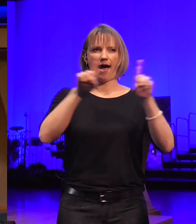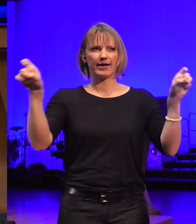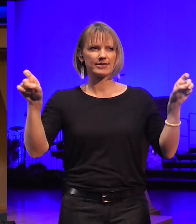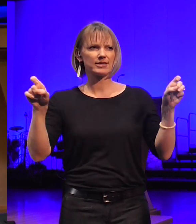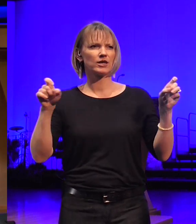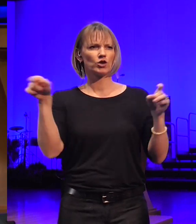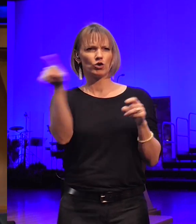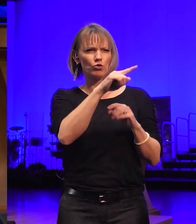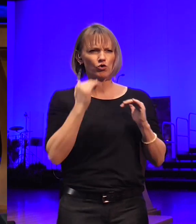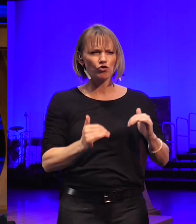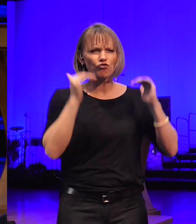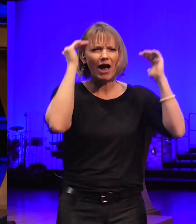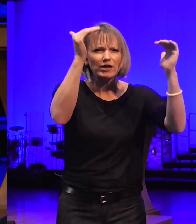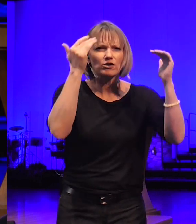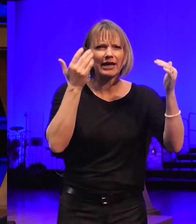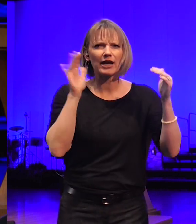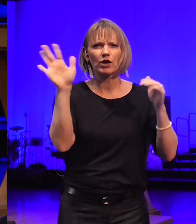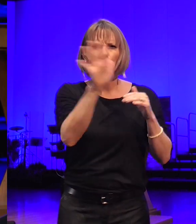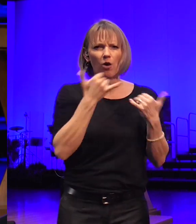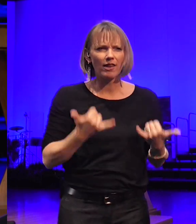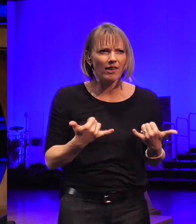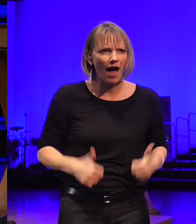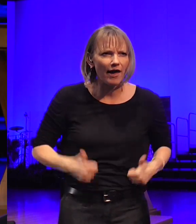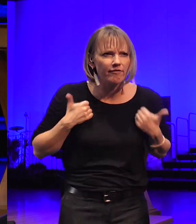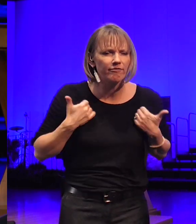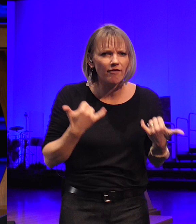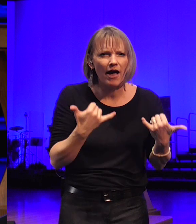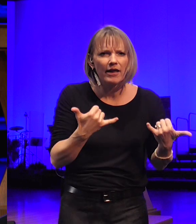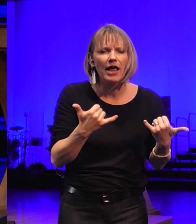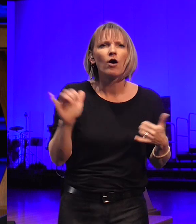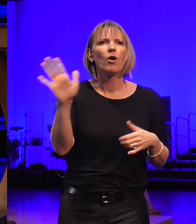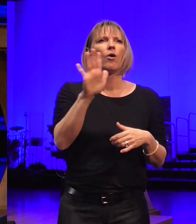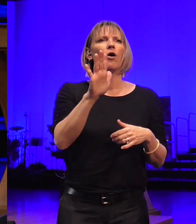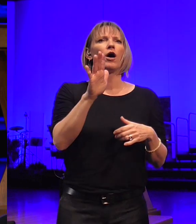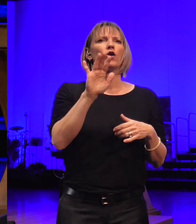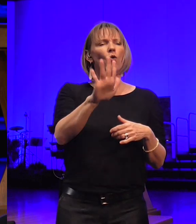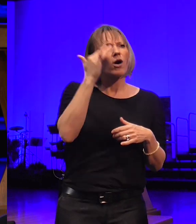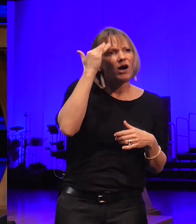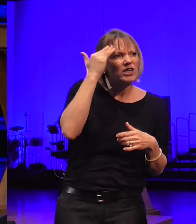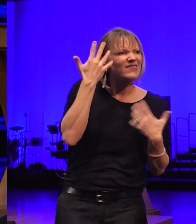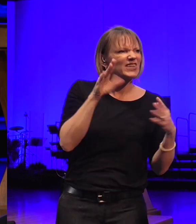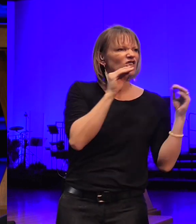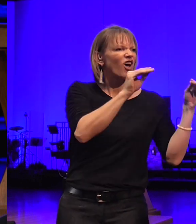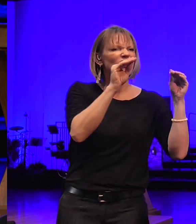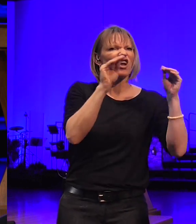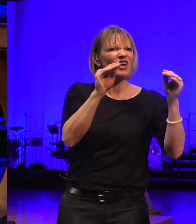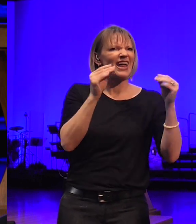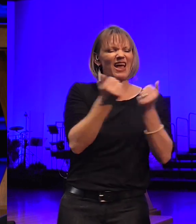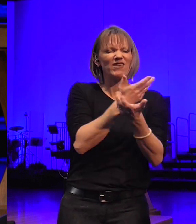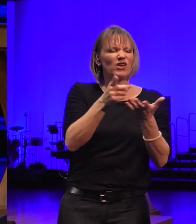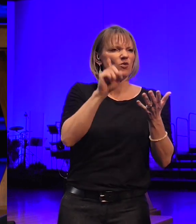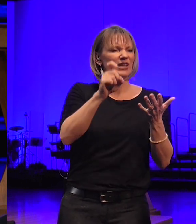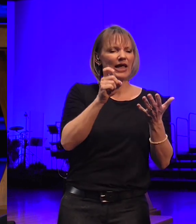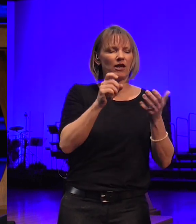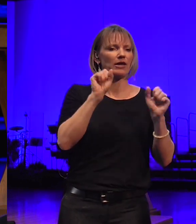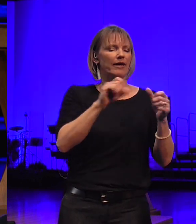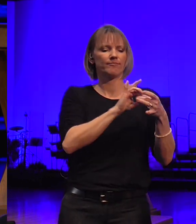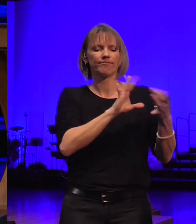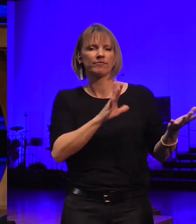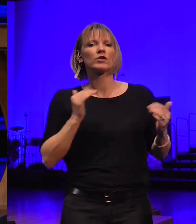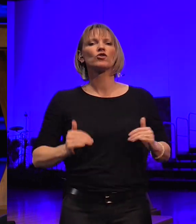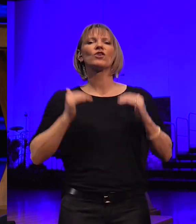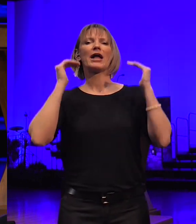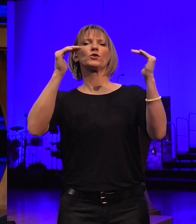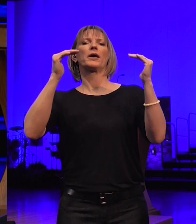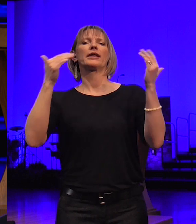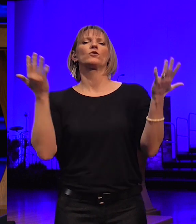Where in your life right now, what is the consciousness that has taught you all it needs to teach you, that you're graduating from, and what are you graduating